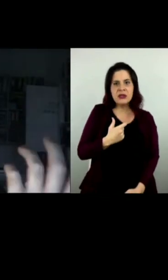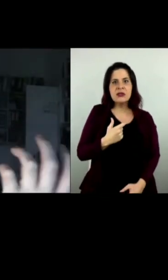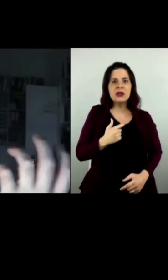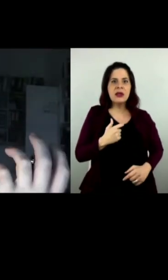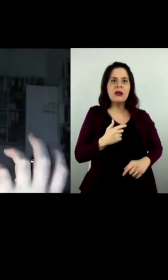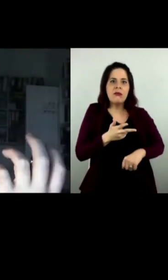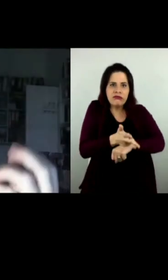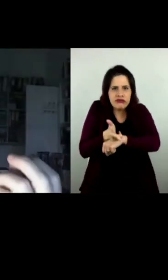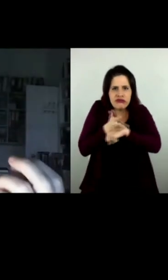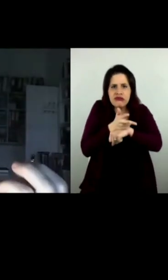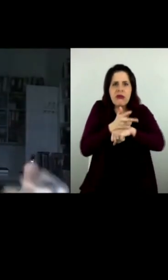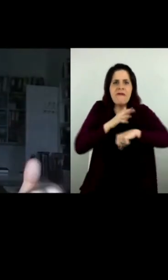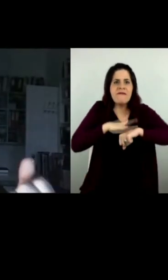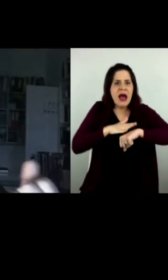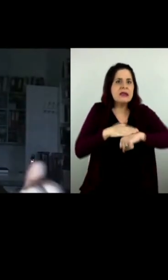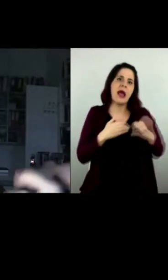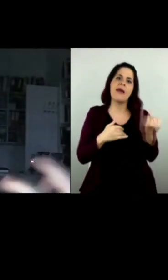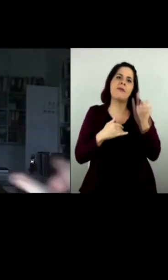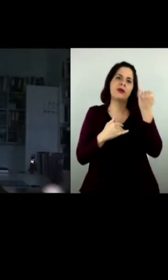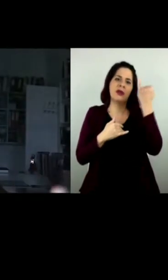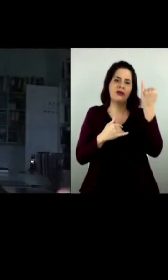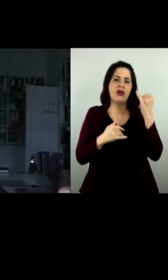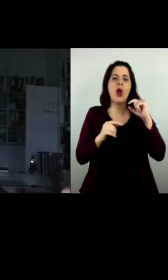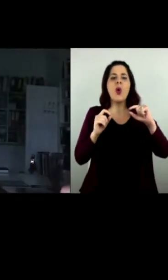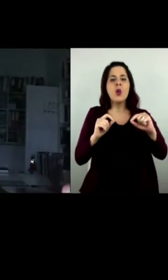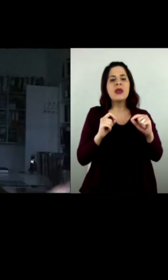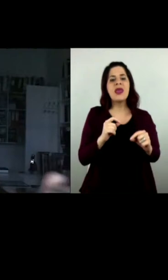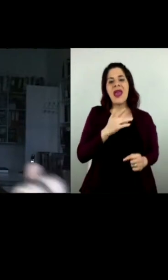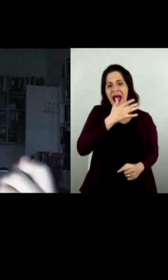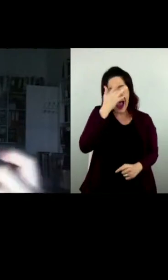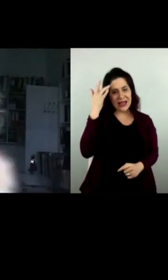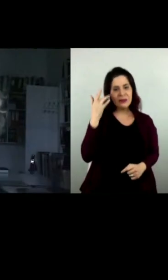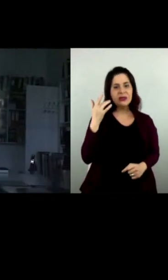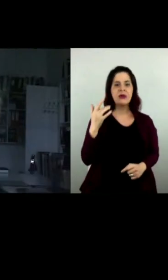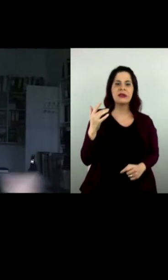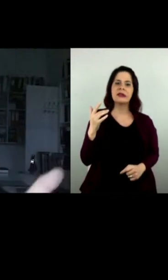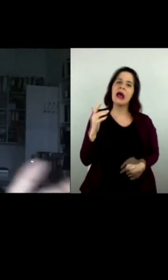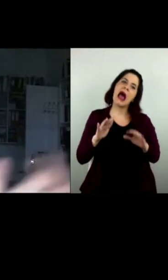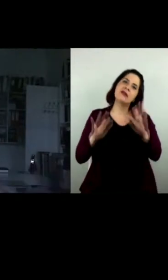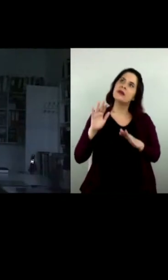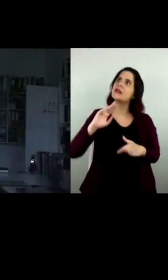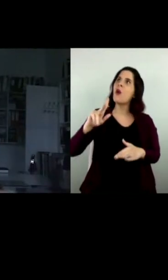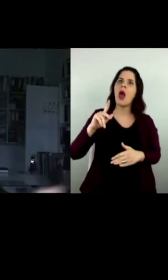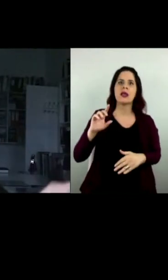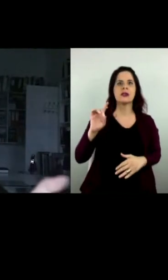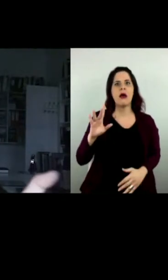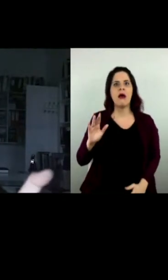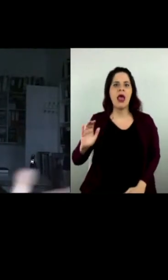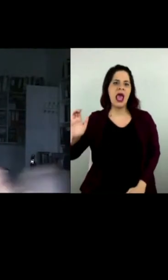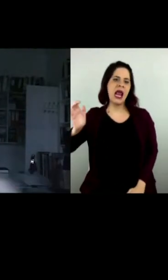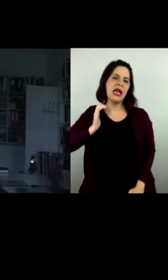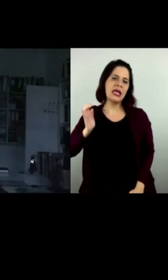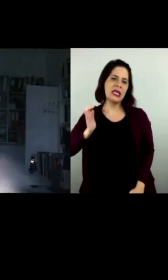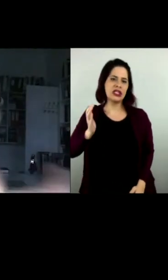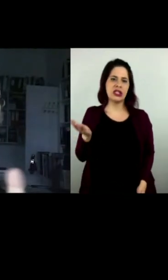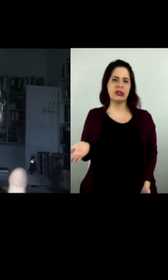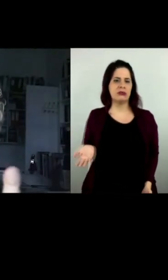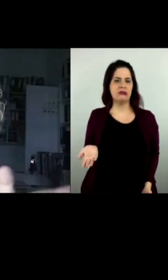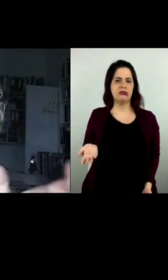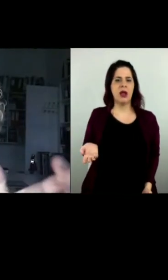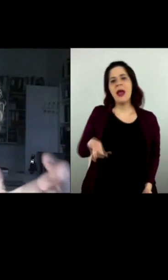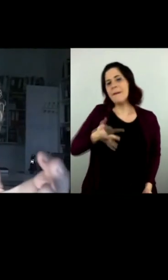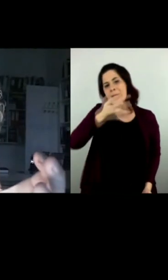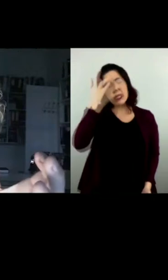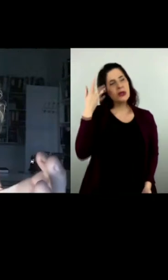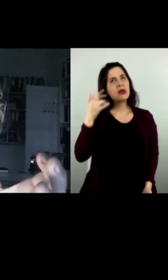for our filmmakers who do not come from elite backgrounds, people who across Brazil and across the